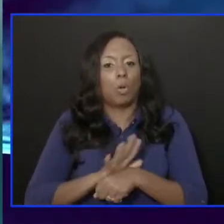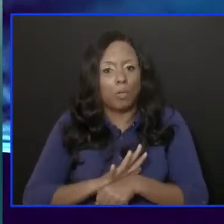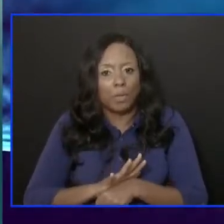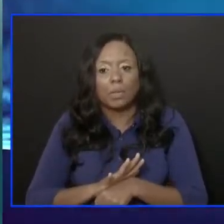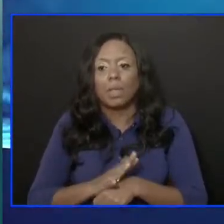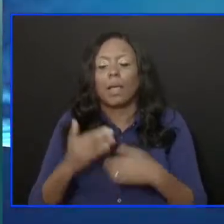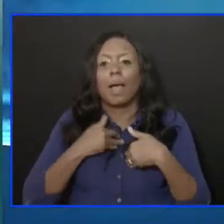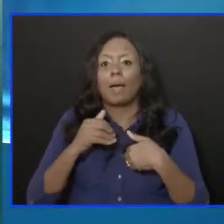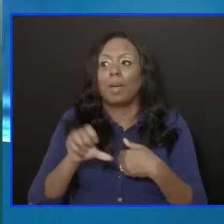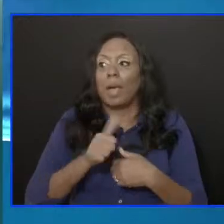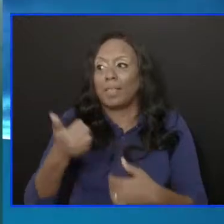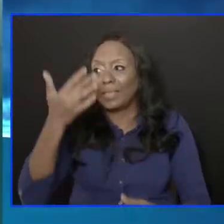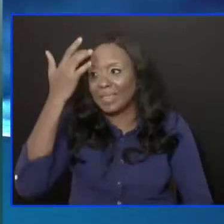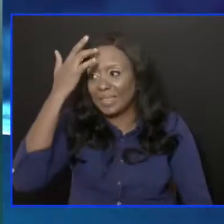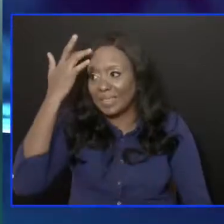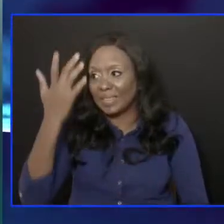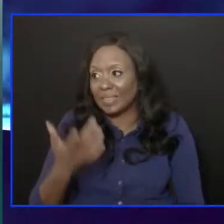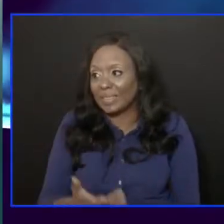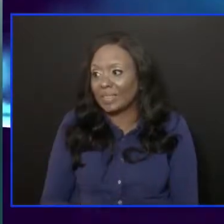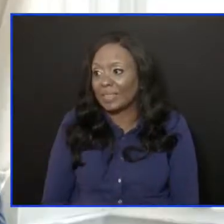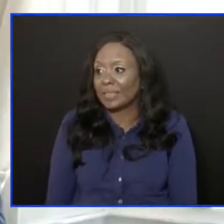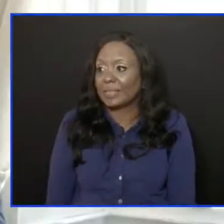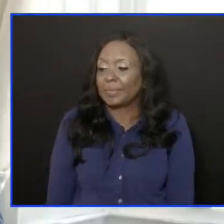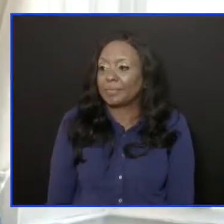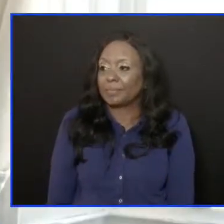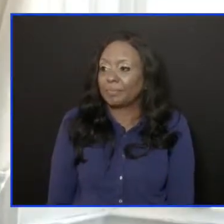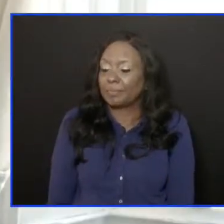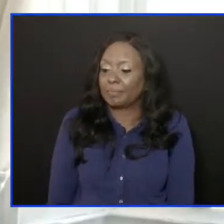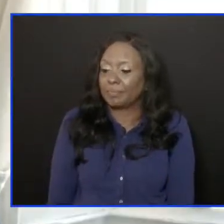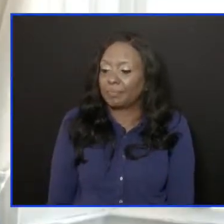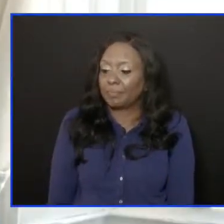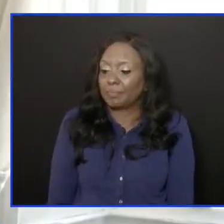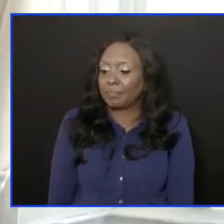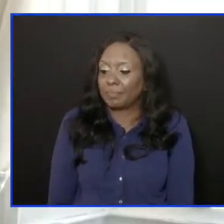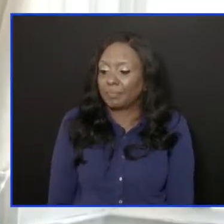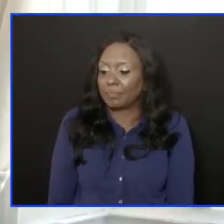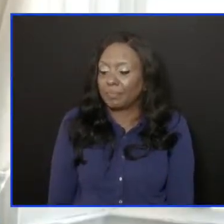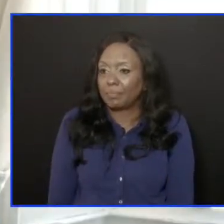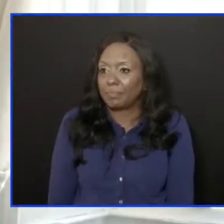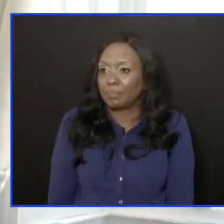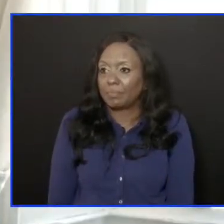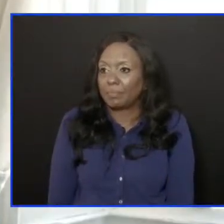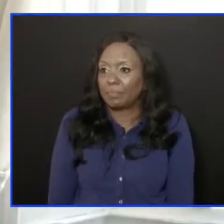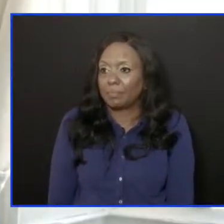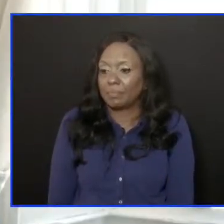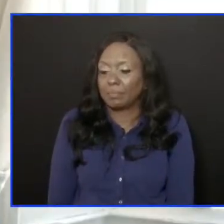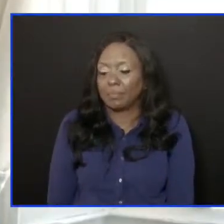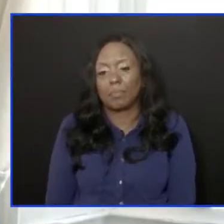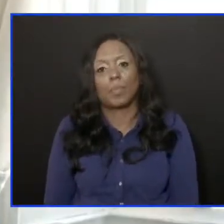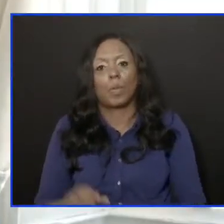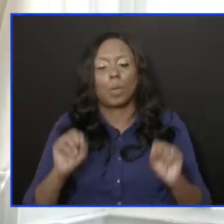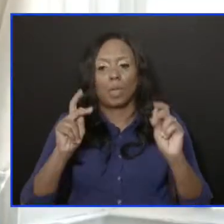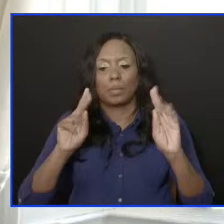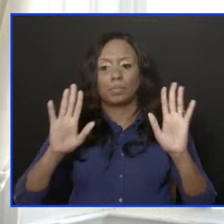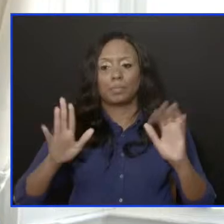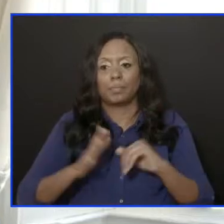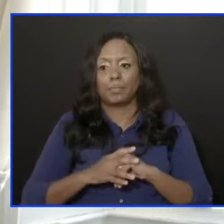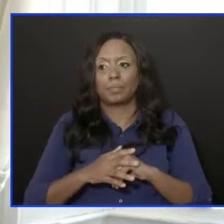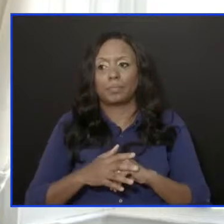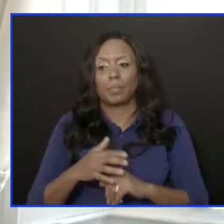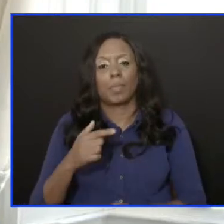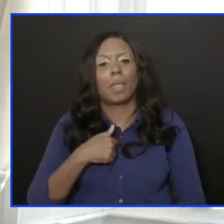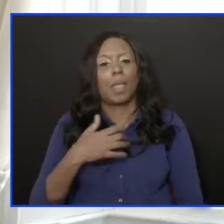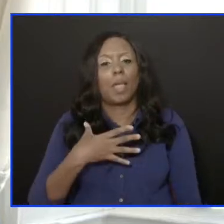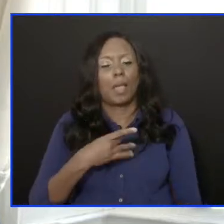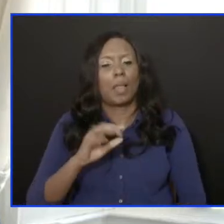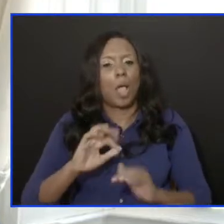and they became ill? Can you speak to that? I think, Barry, just to put things into context for you, because I like the way you